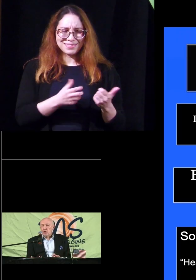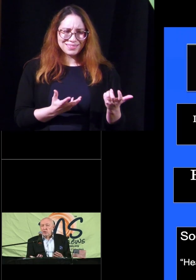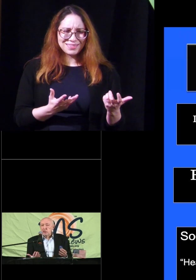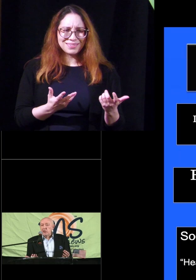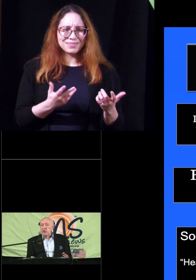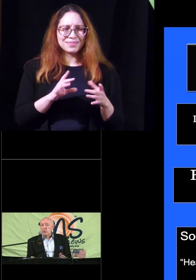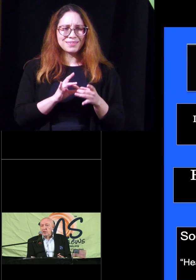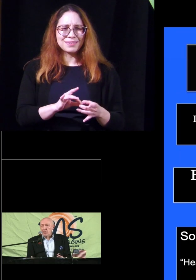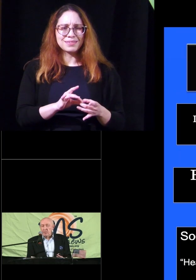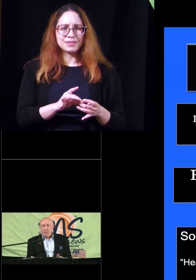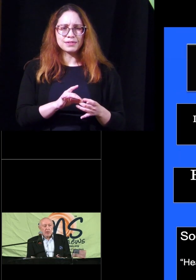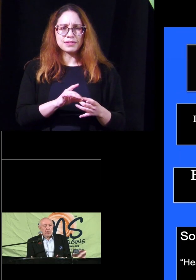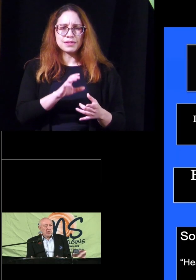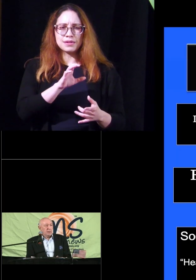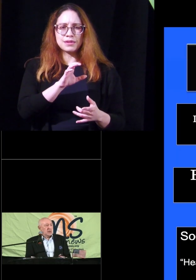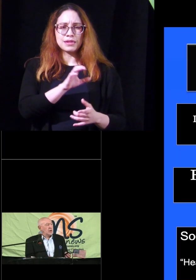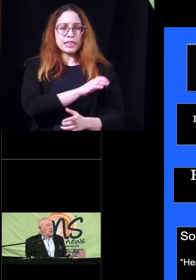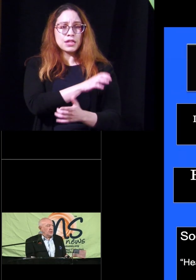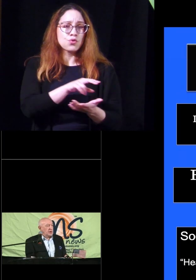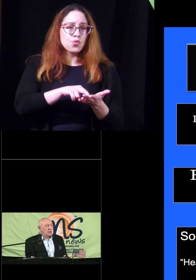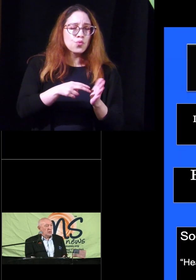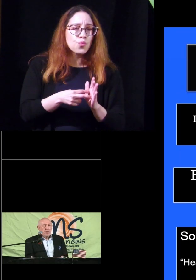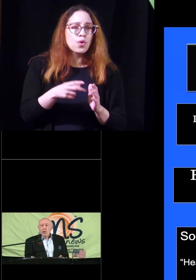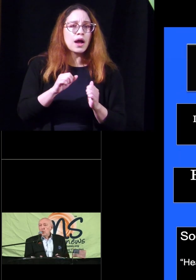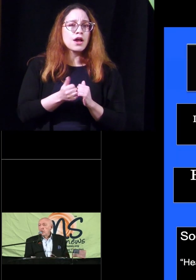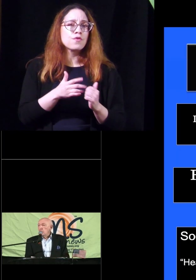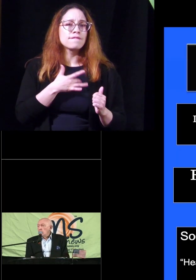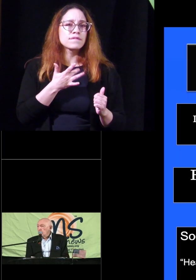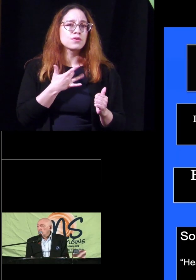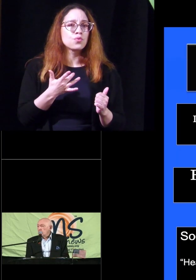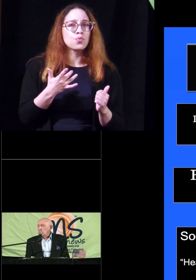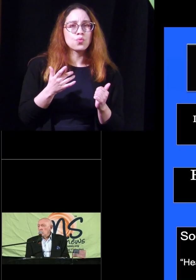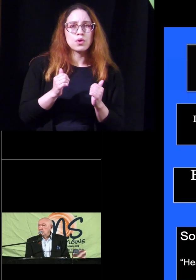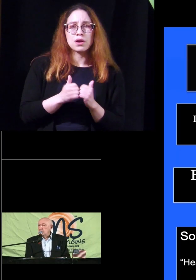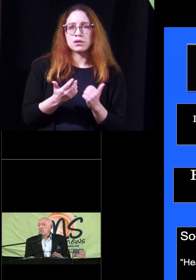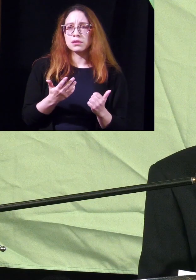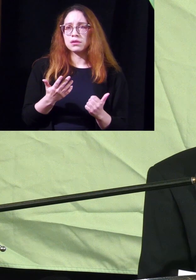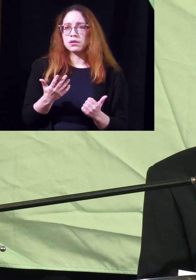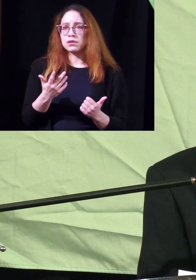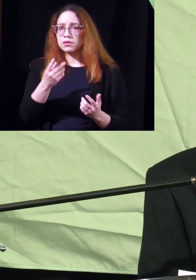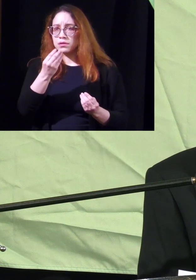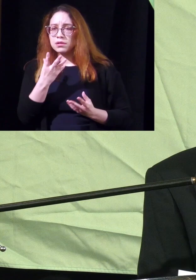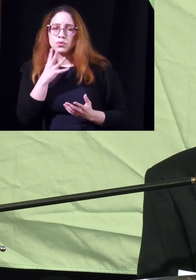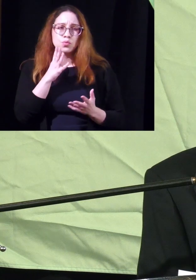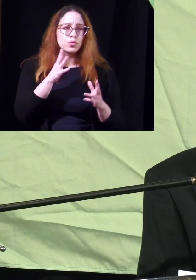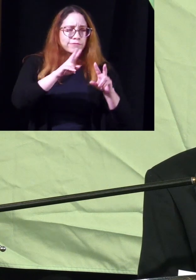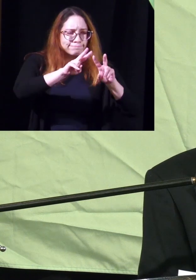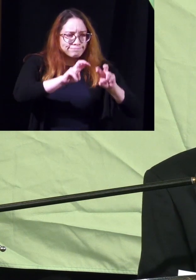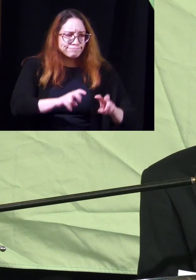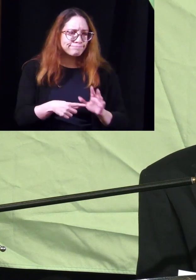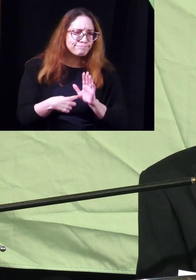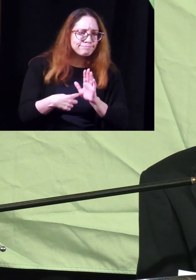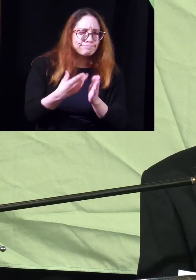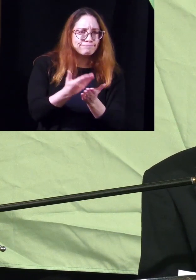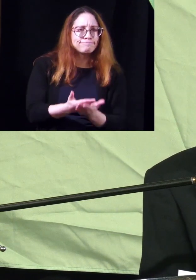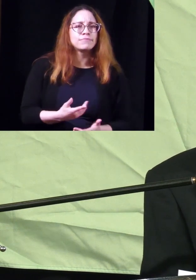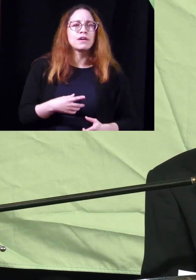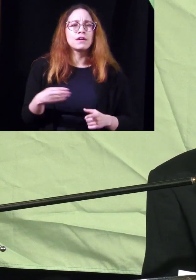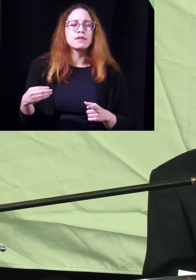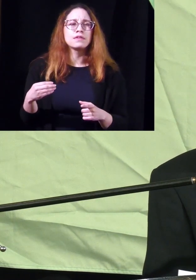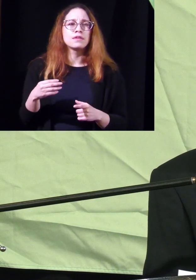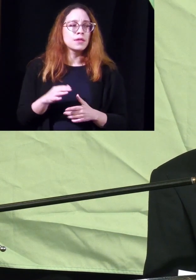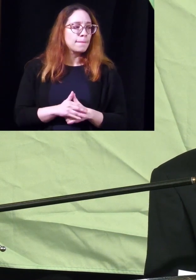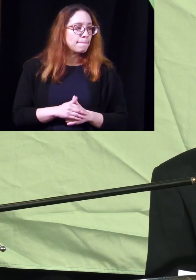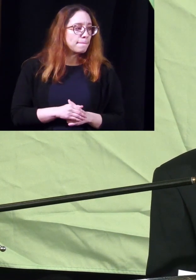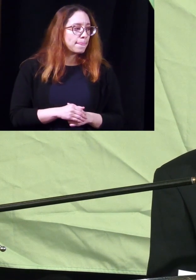been clinical. What does clinical mean? It means, how do you feel? What do you report to us? What does our examination show? And then we've had MRI